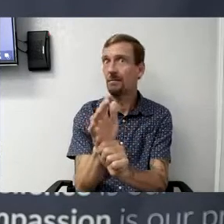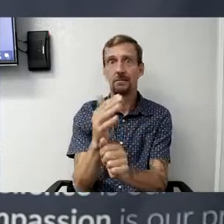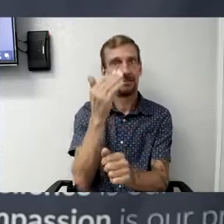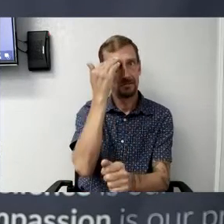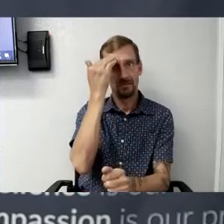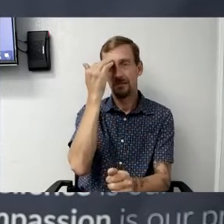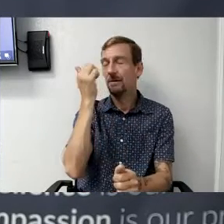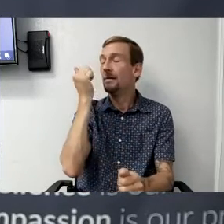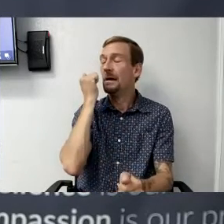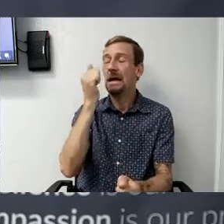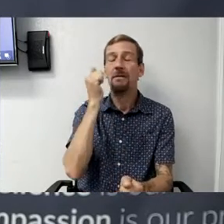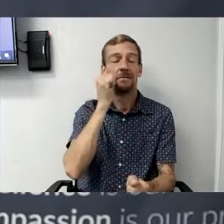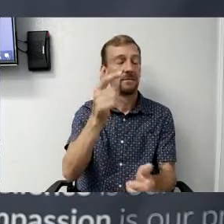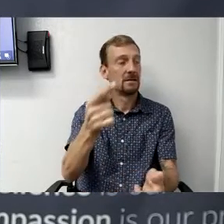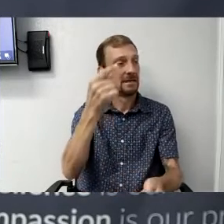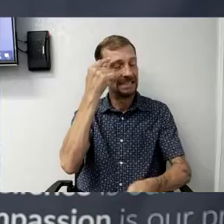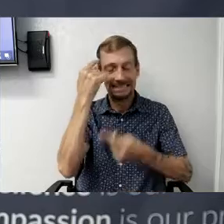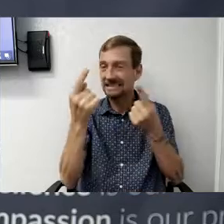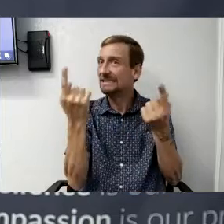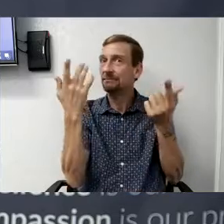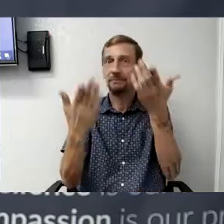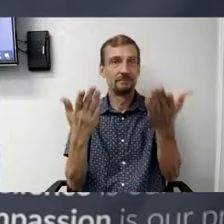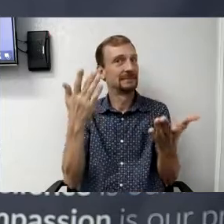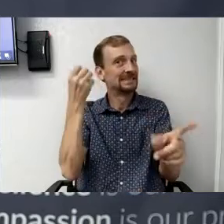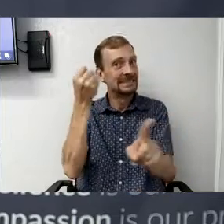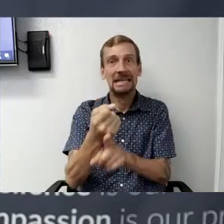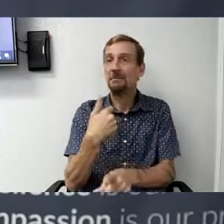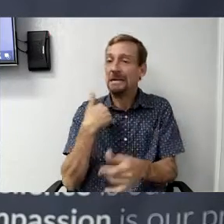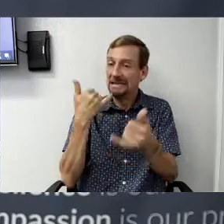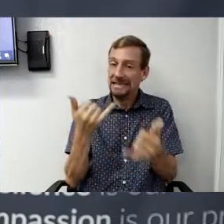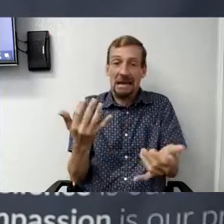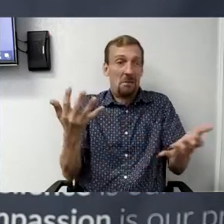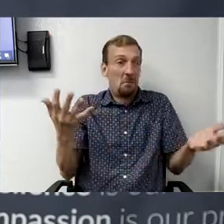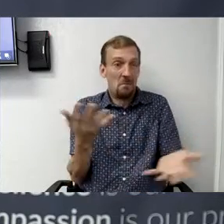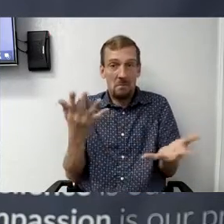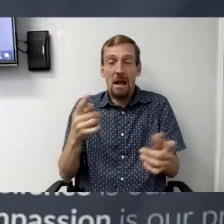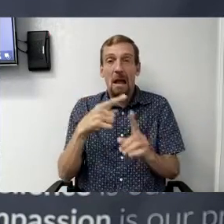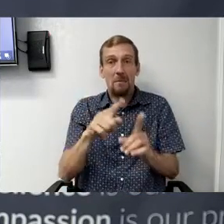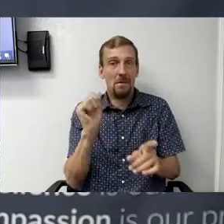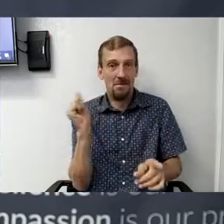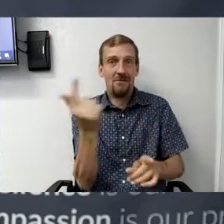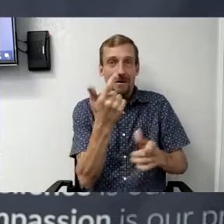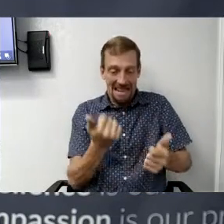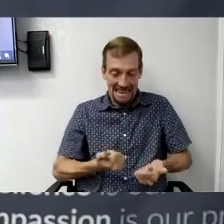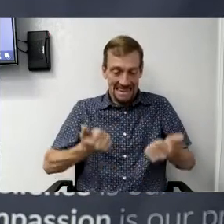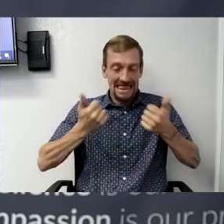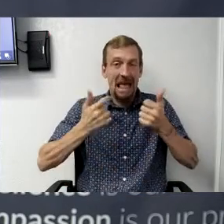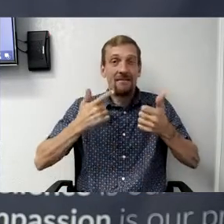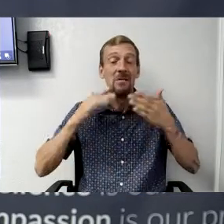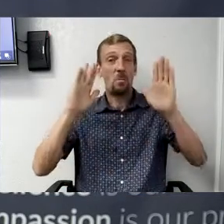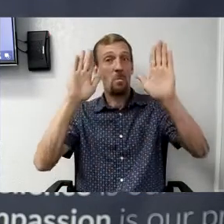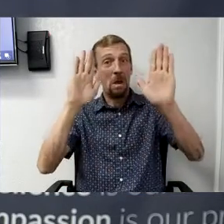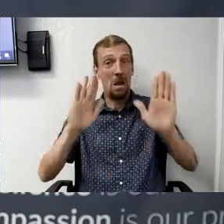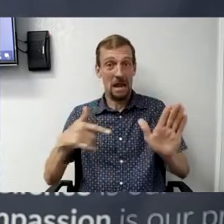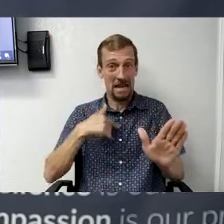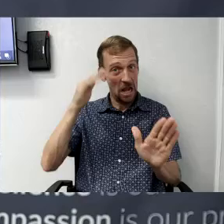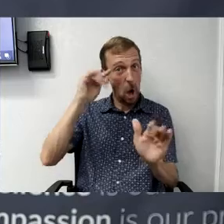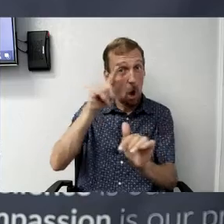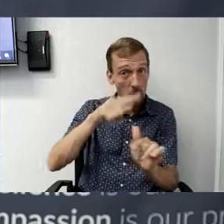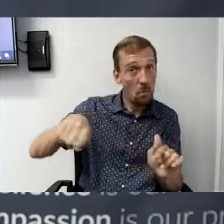like, what's going to hit me today? But we are all alive and healthy and well, and I hope you and your families are as